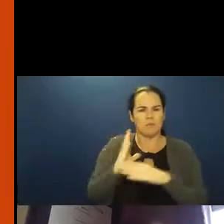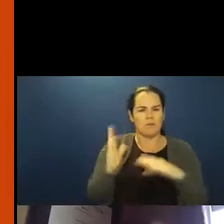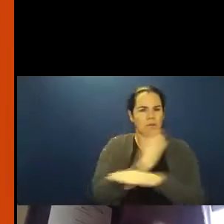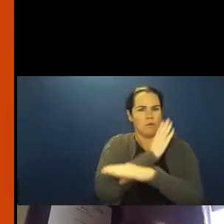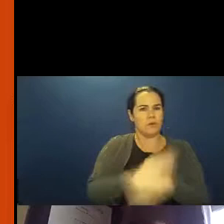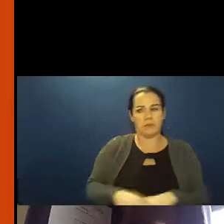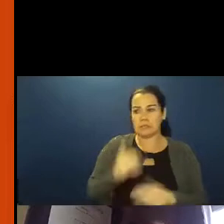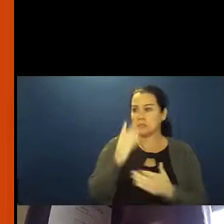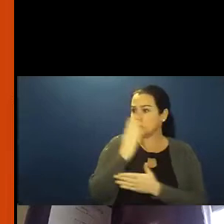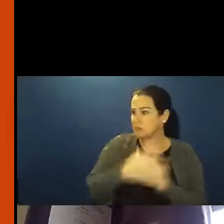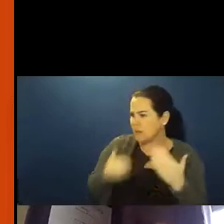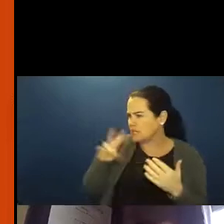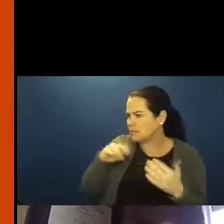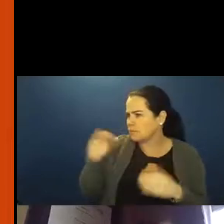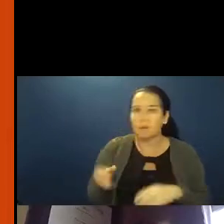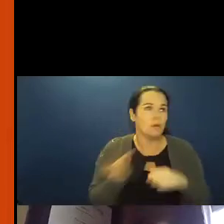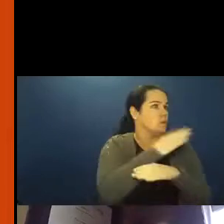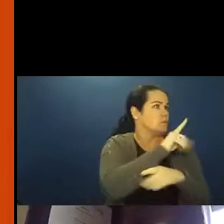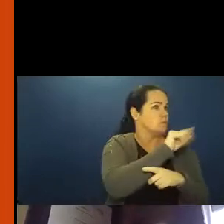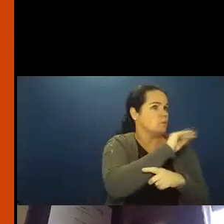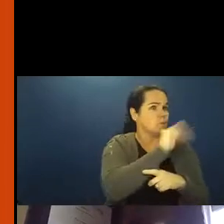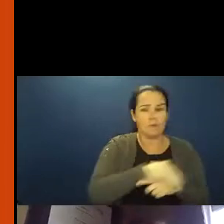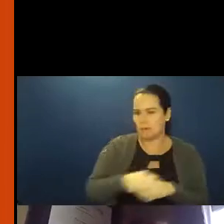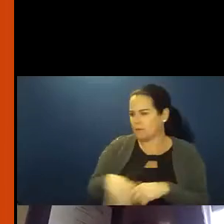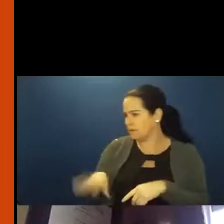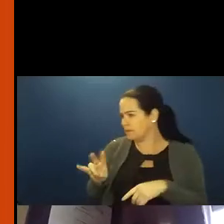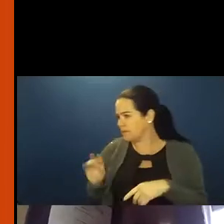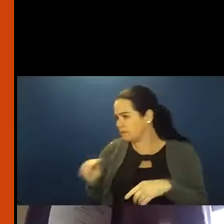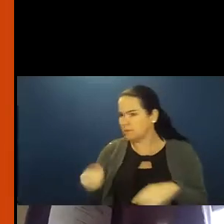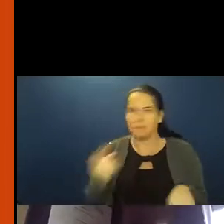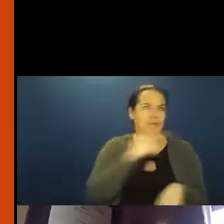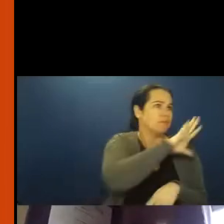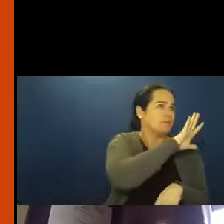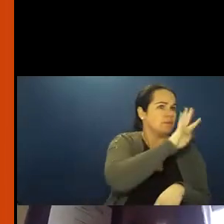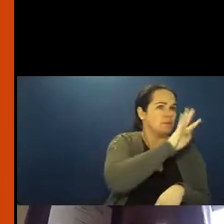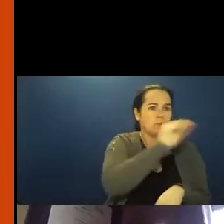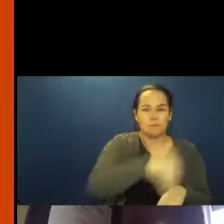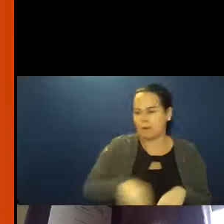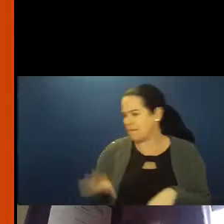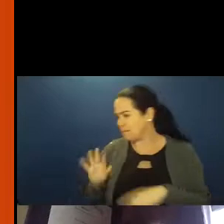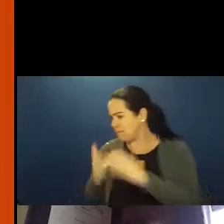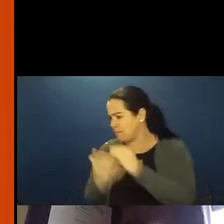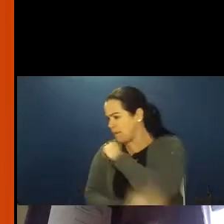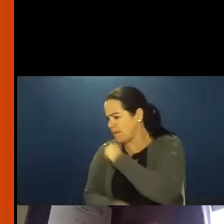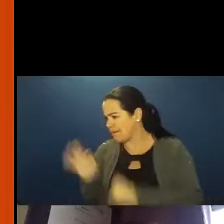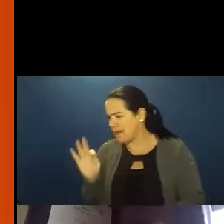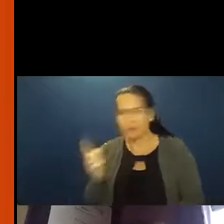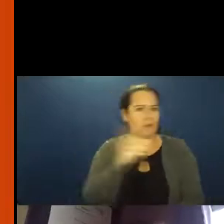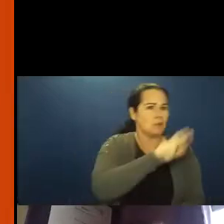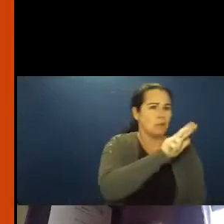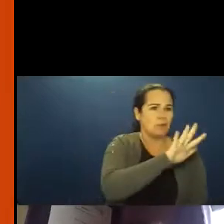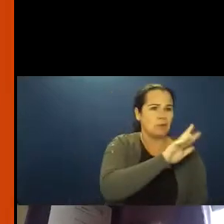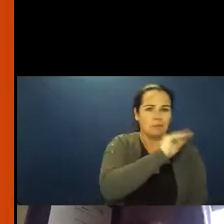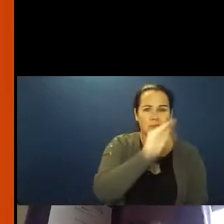20%. Employment range from 27 to 54%. Poverty range from 9 to 37% in work shown